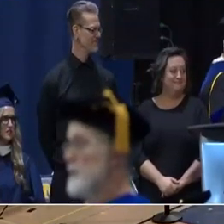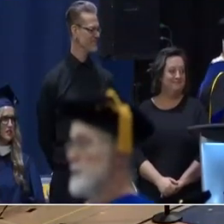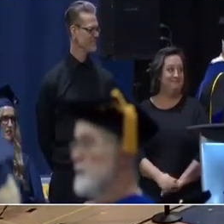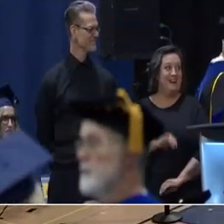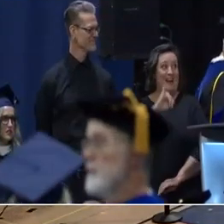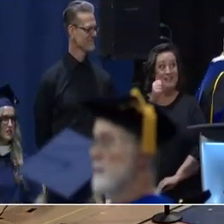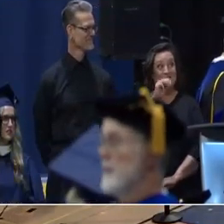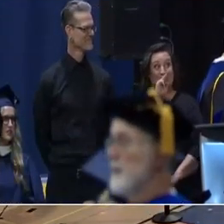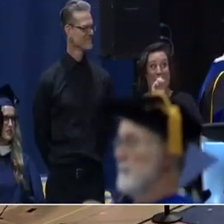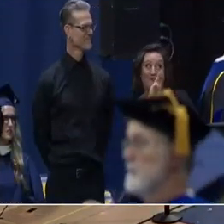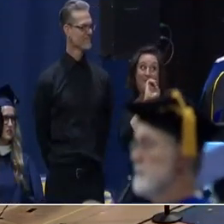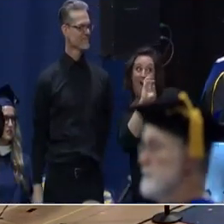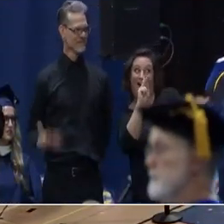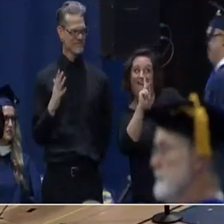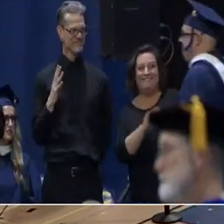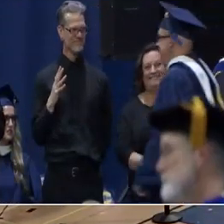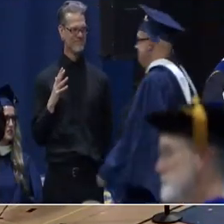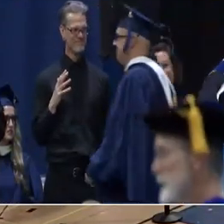James Mock.